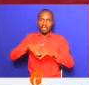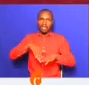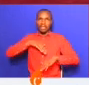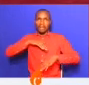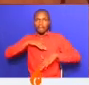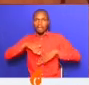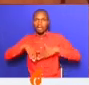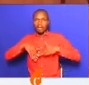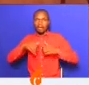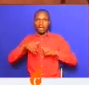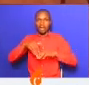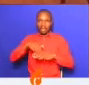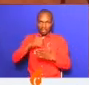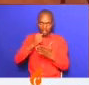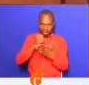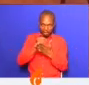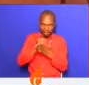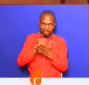of his office.